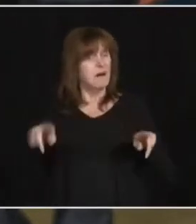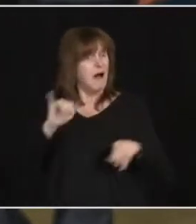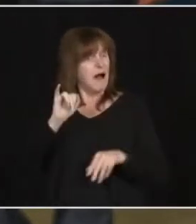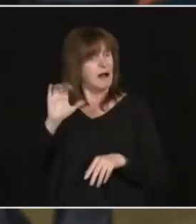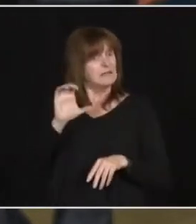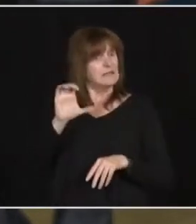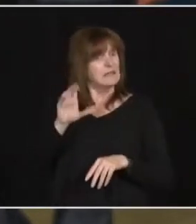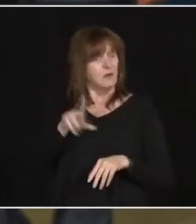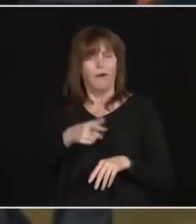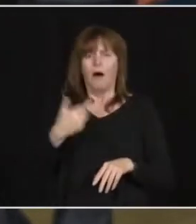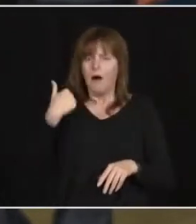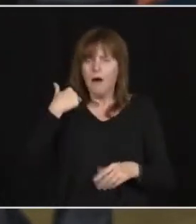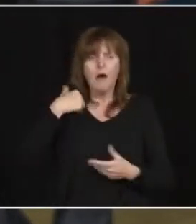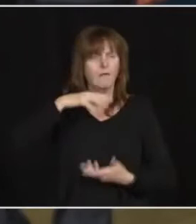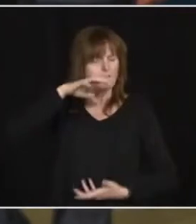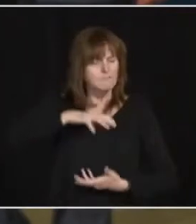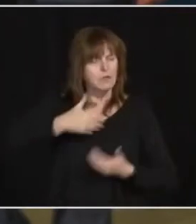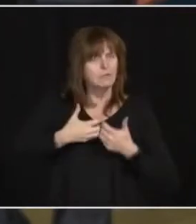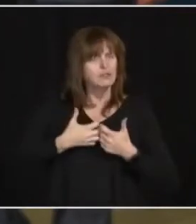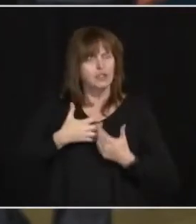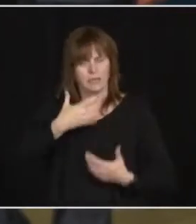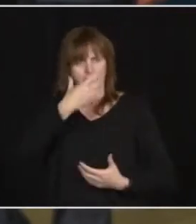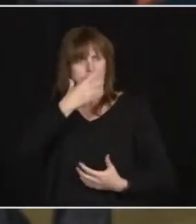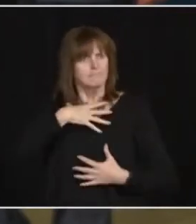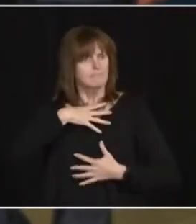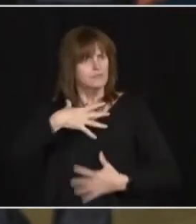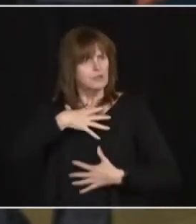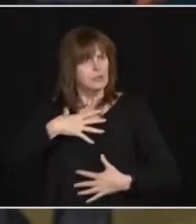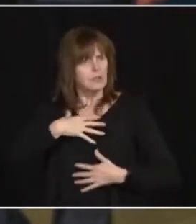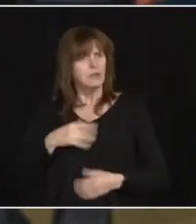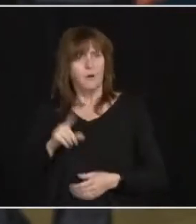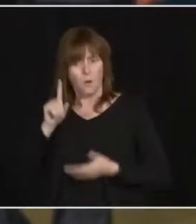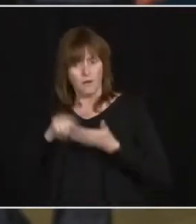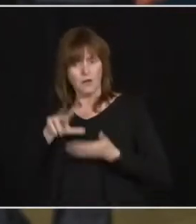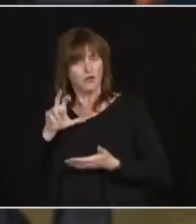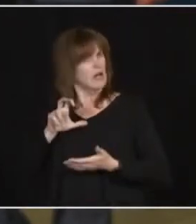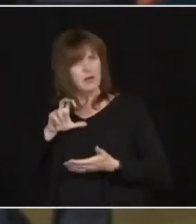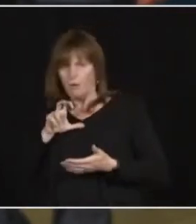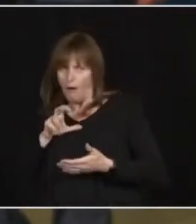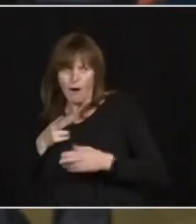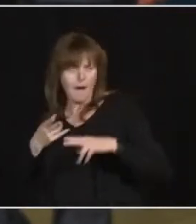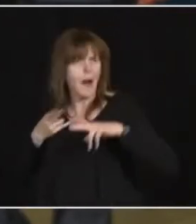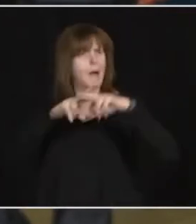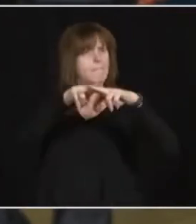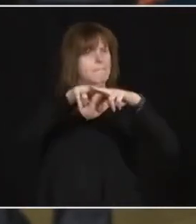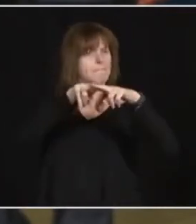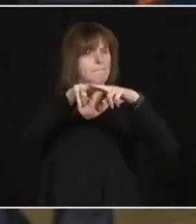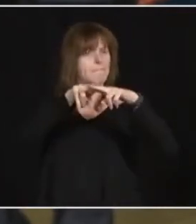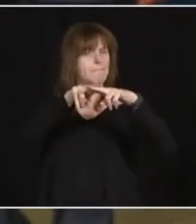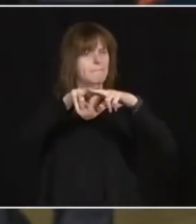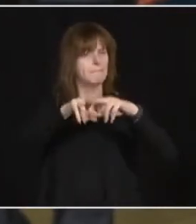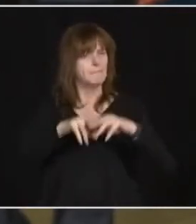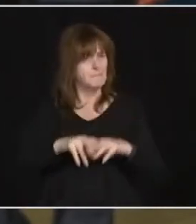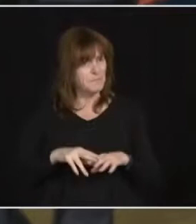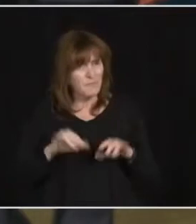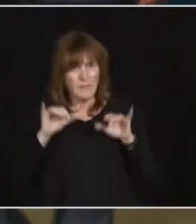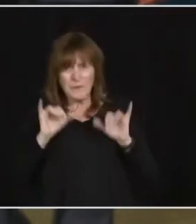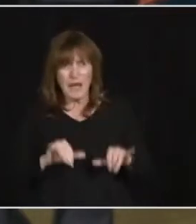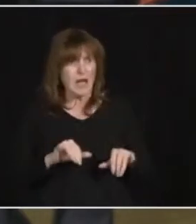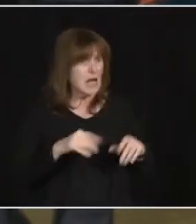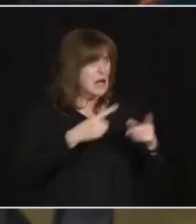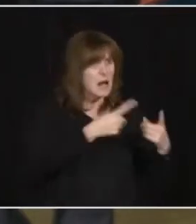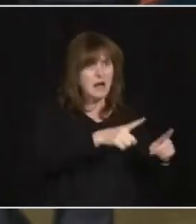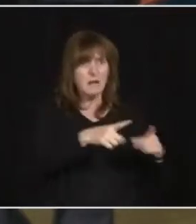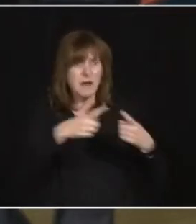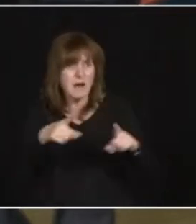from 1,300 just a few short weeks ago. These considerable efforts have been organized in coordination